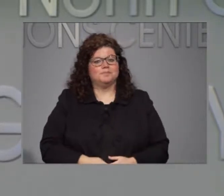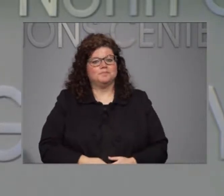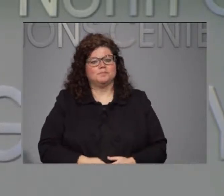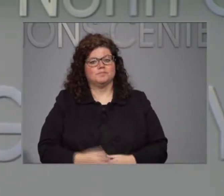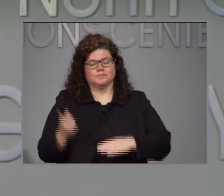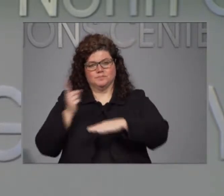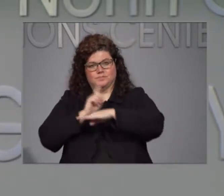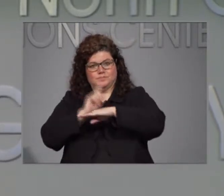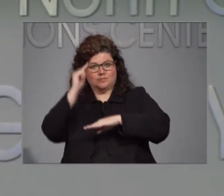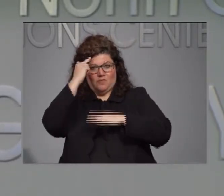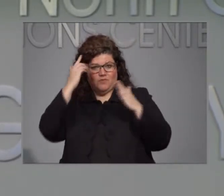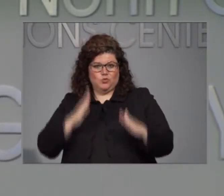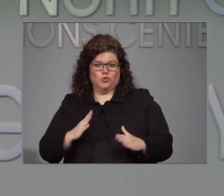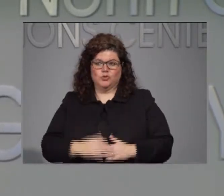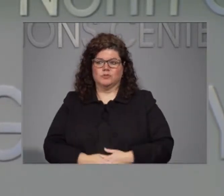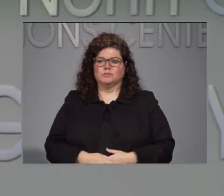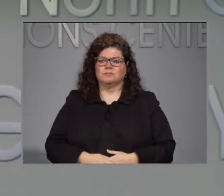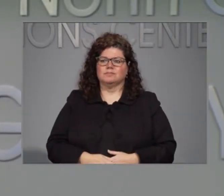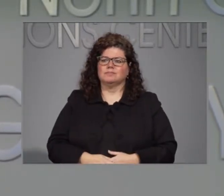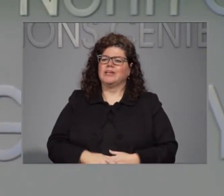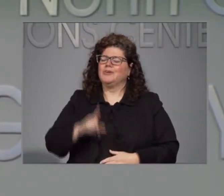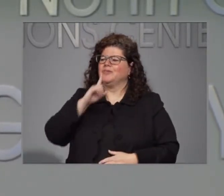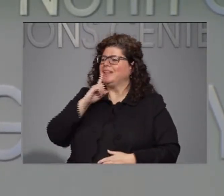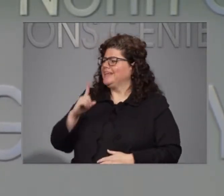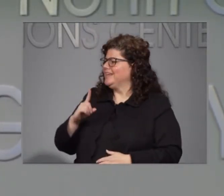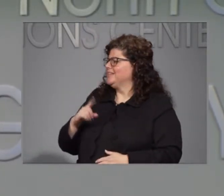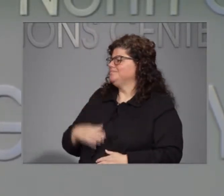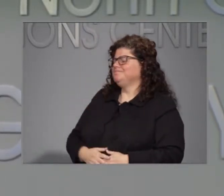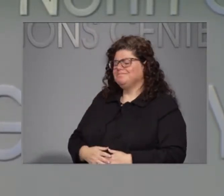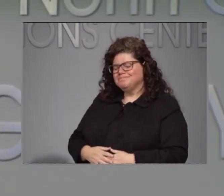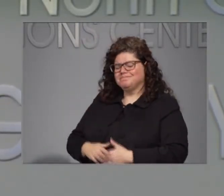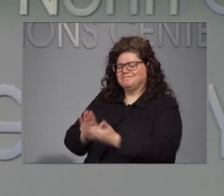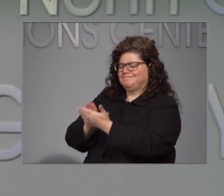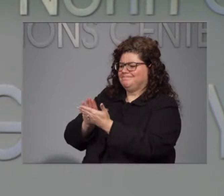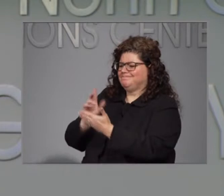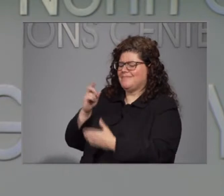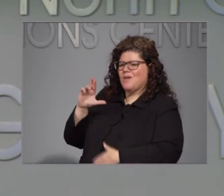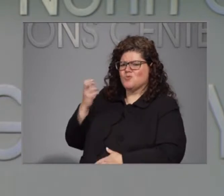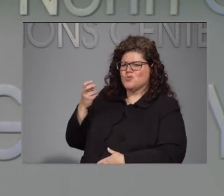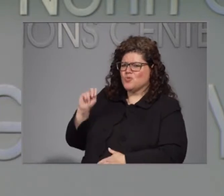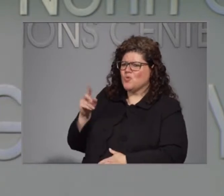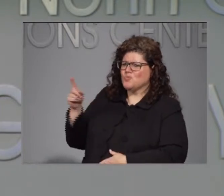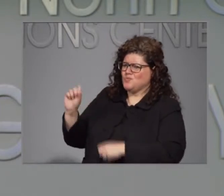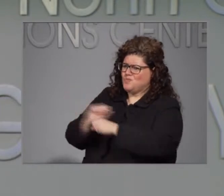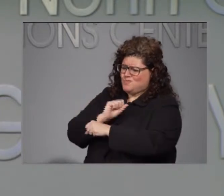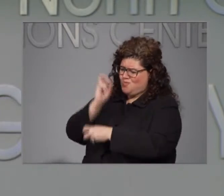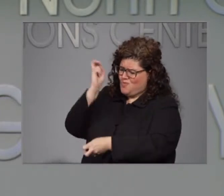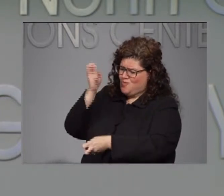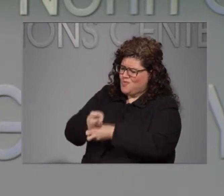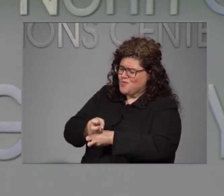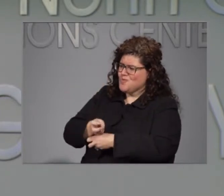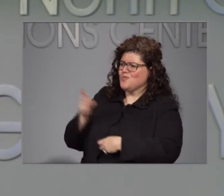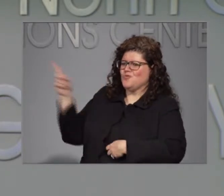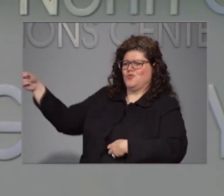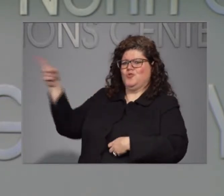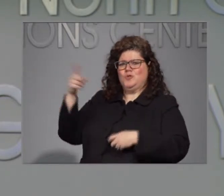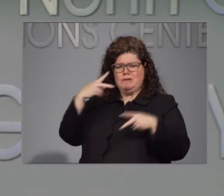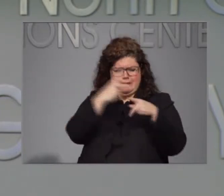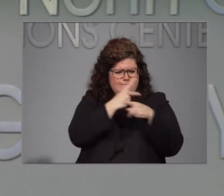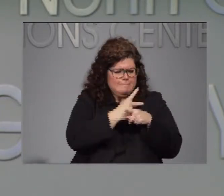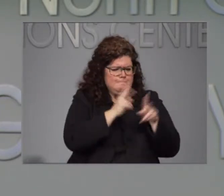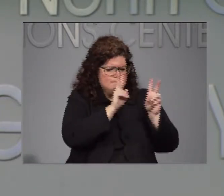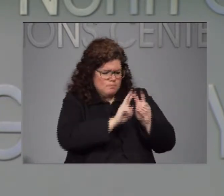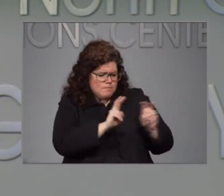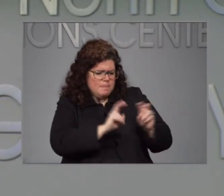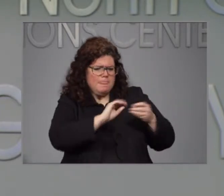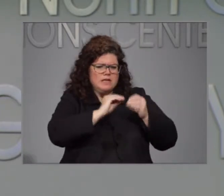Thanks, Dr. Cohen. I really want to thank you and your team for the hard work that goes into presenting these